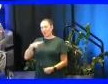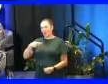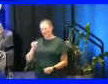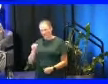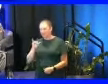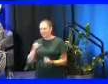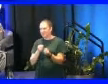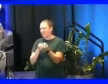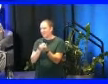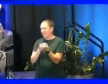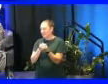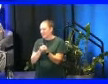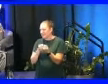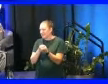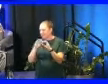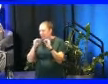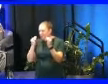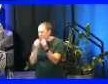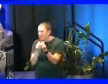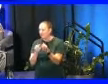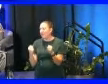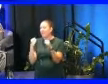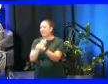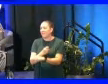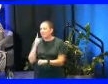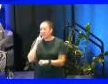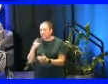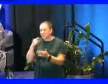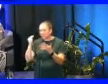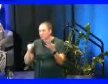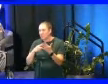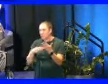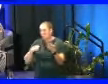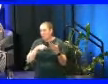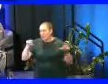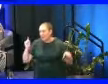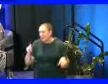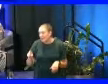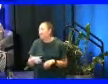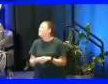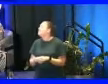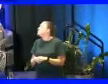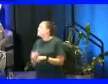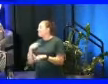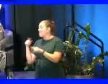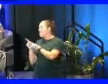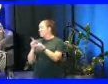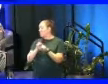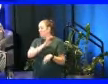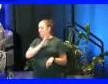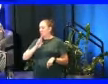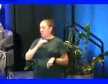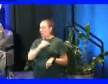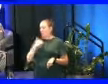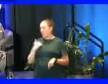an advocacy-based organization that fights for the things that we need. And I'm also a board member